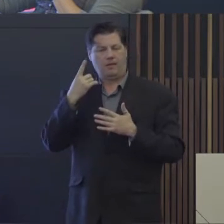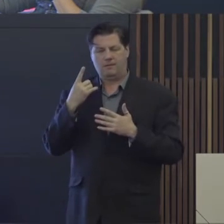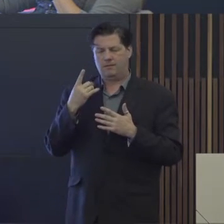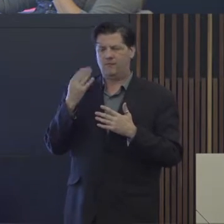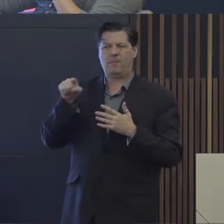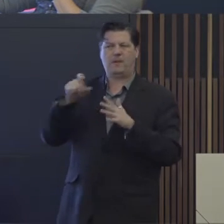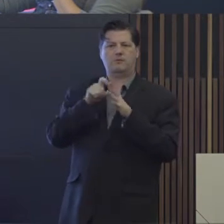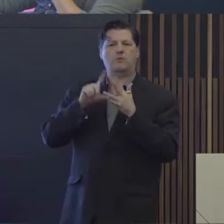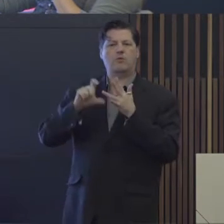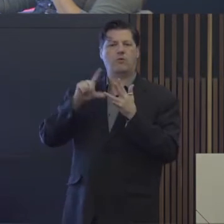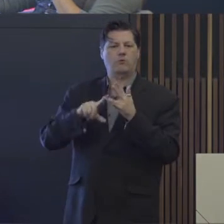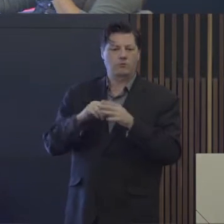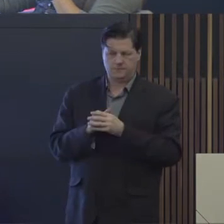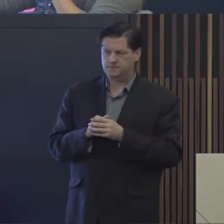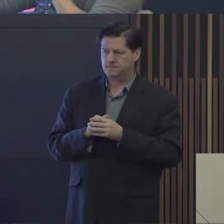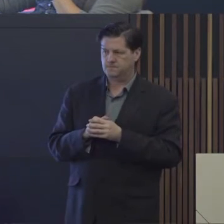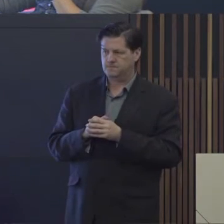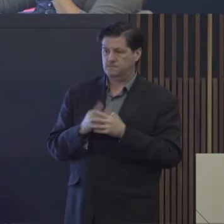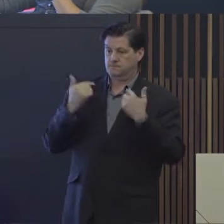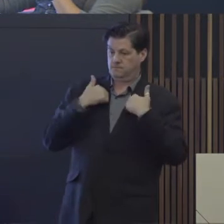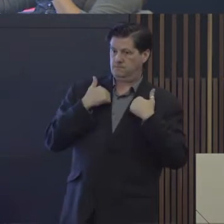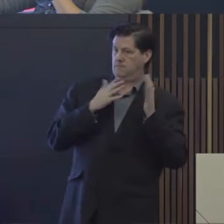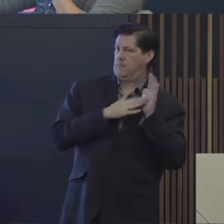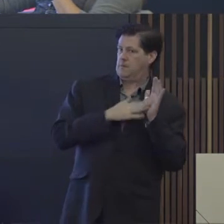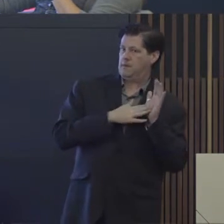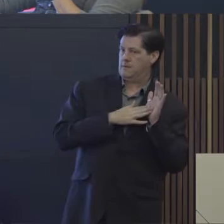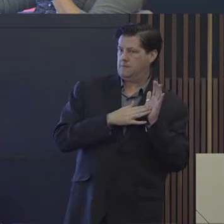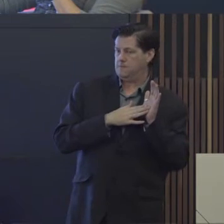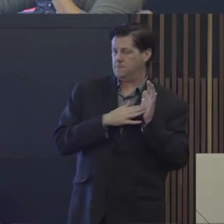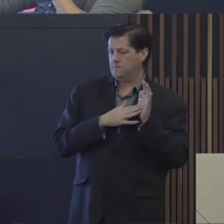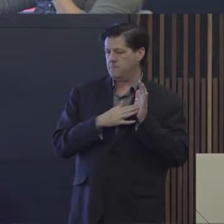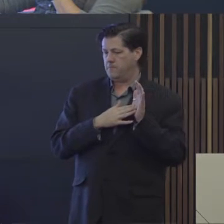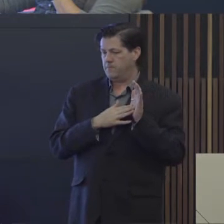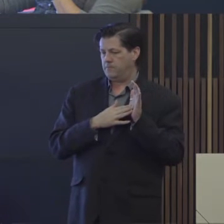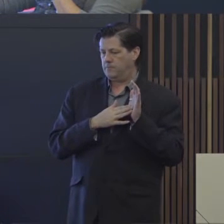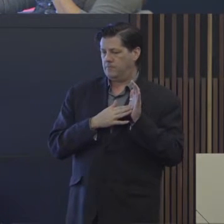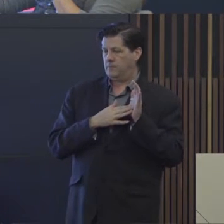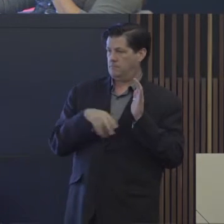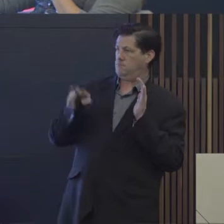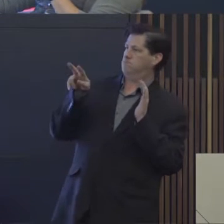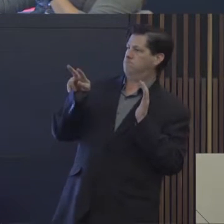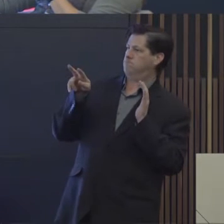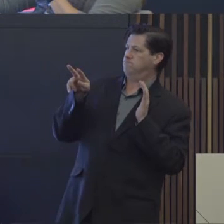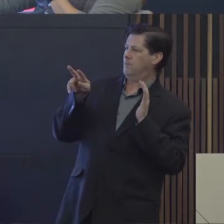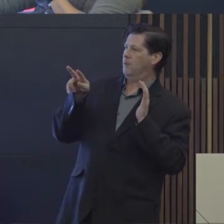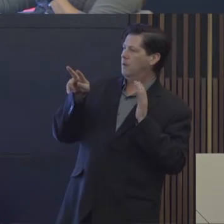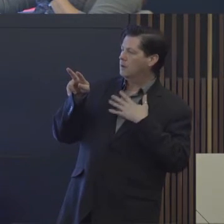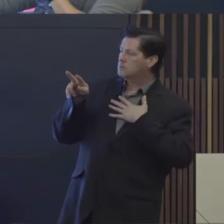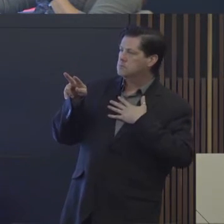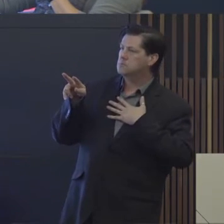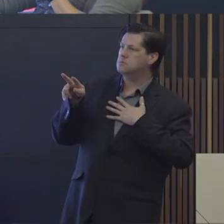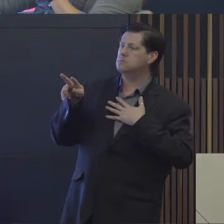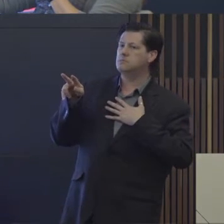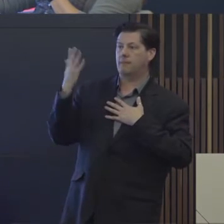documentary. And as a parent, I think that what really strikes in my heart is that